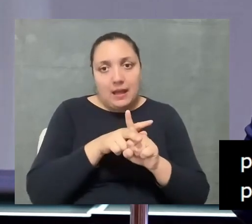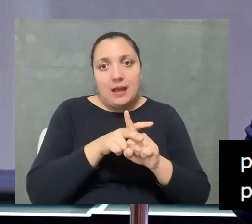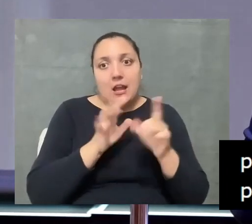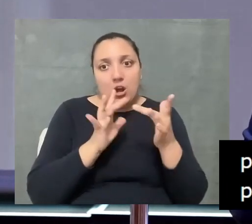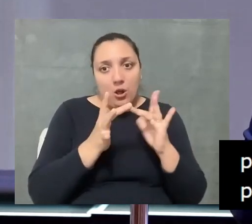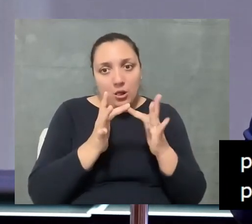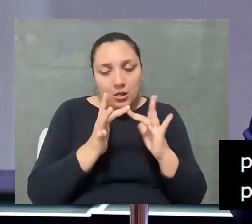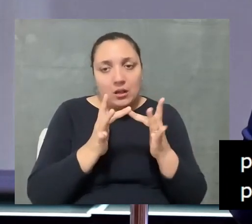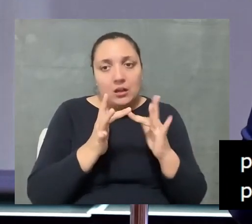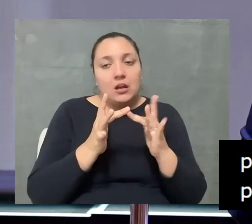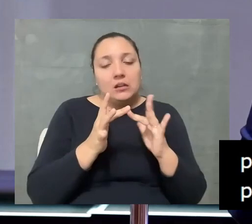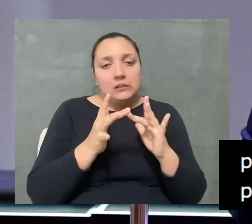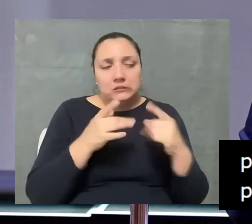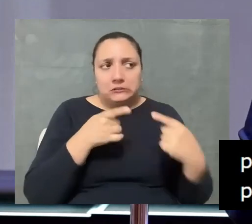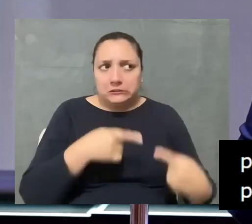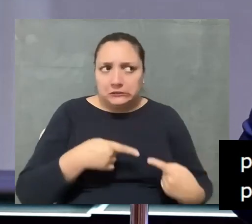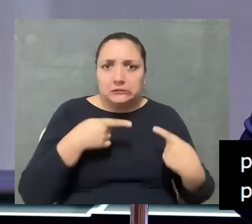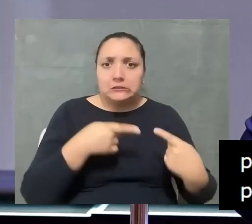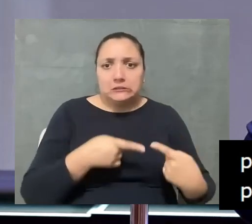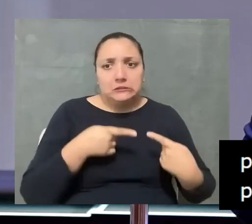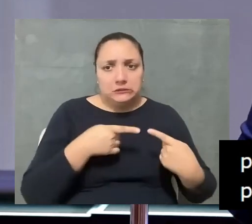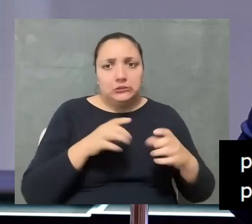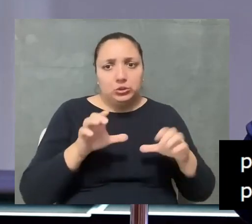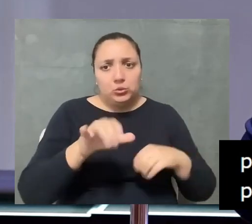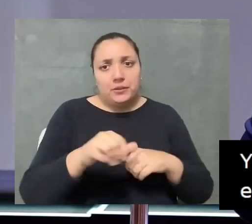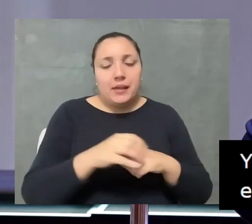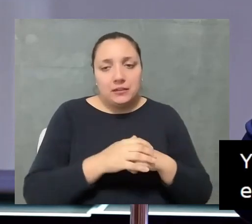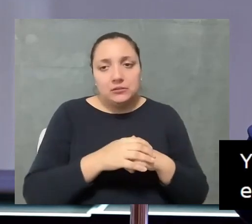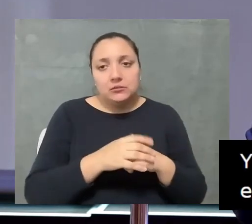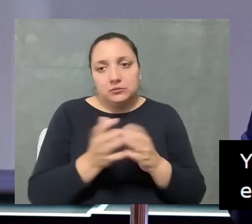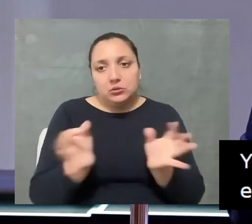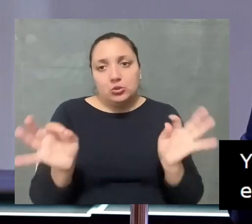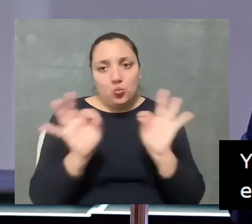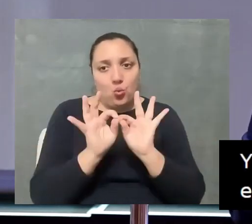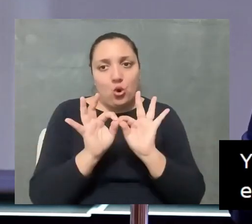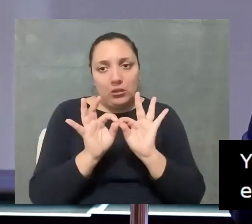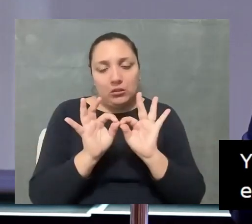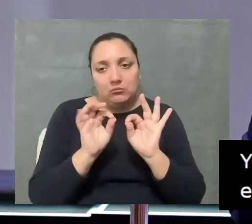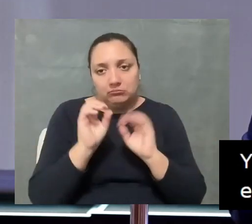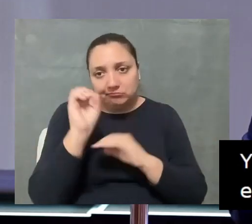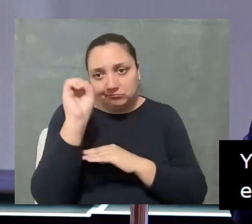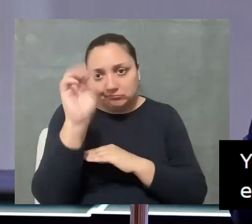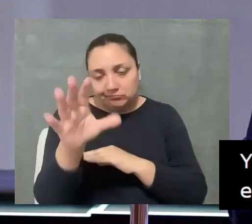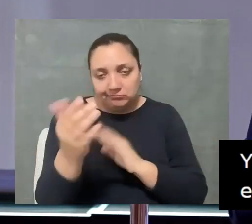all of those things. So it's worth mentioning again.